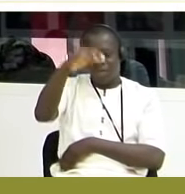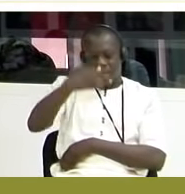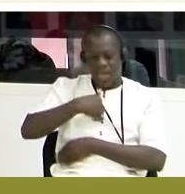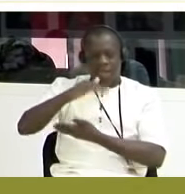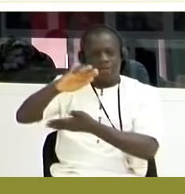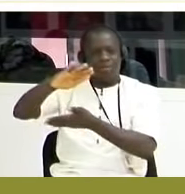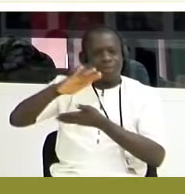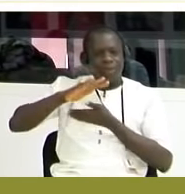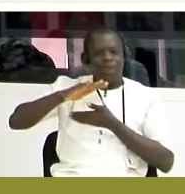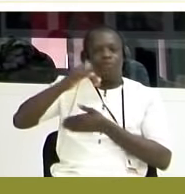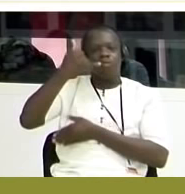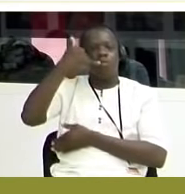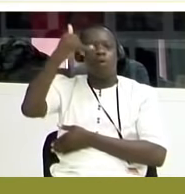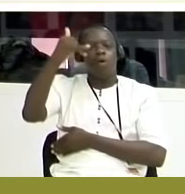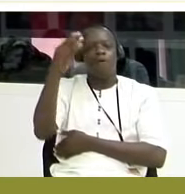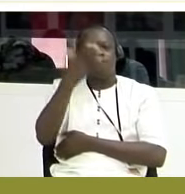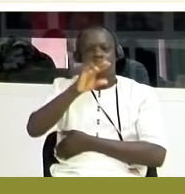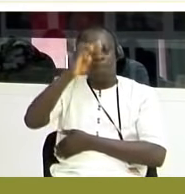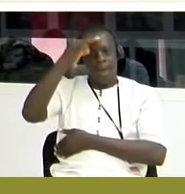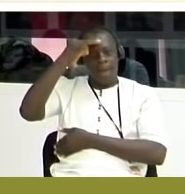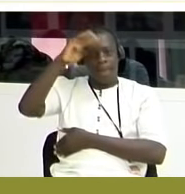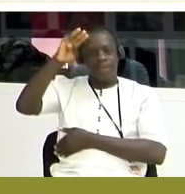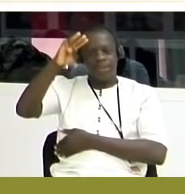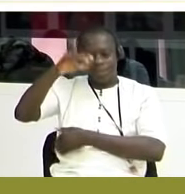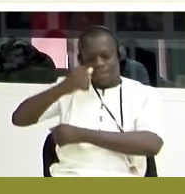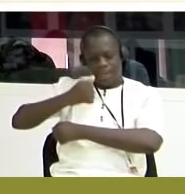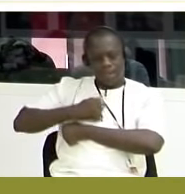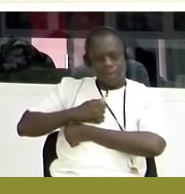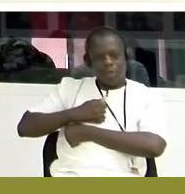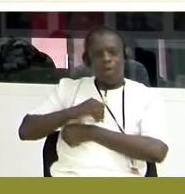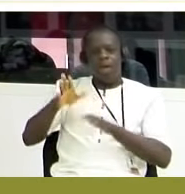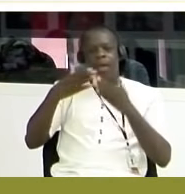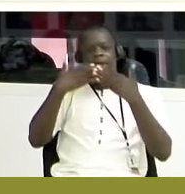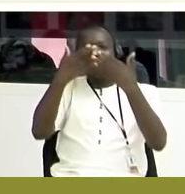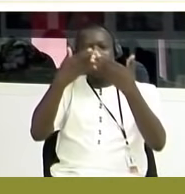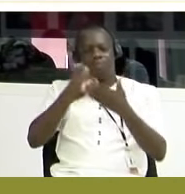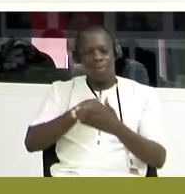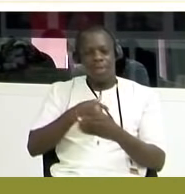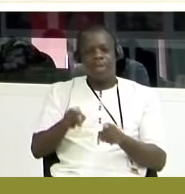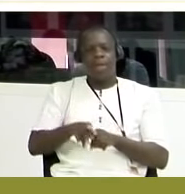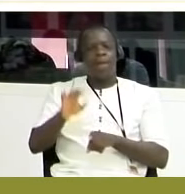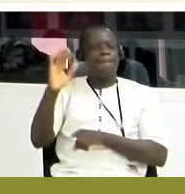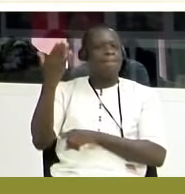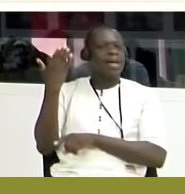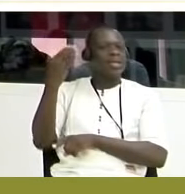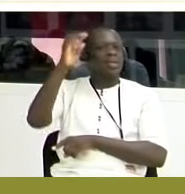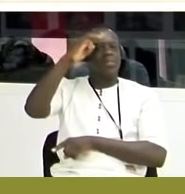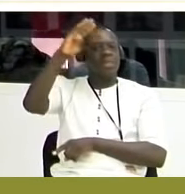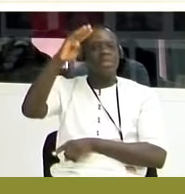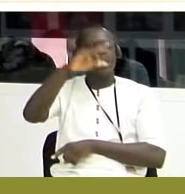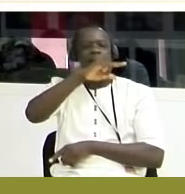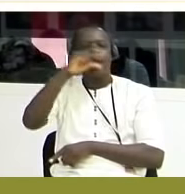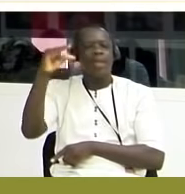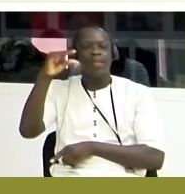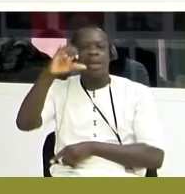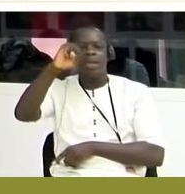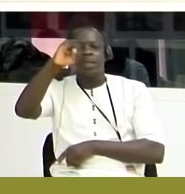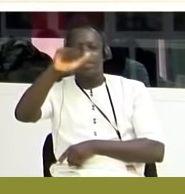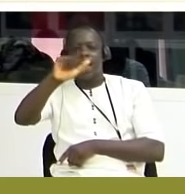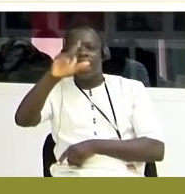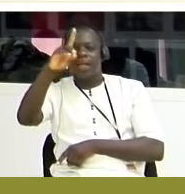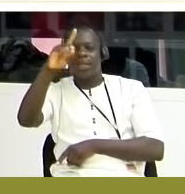from the Ministry of Interior informing me that the then minister, late Sadibou Haidara, wanted to see